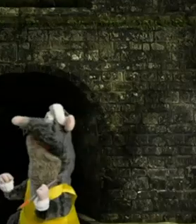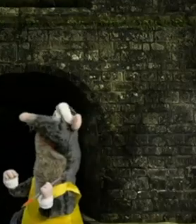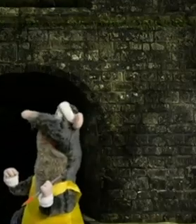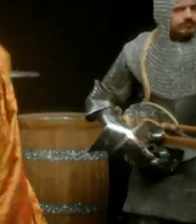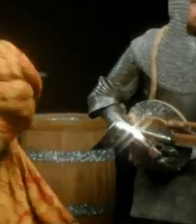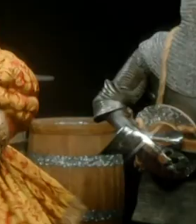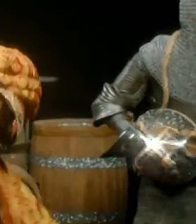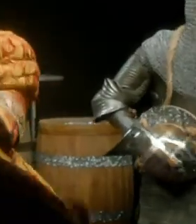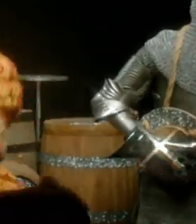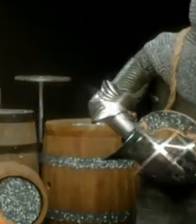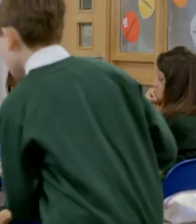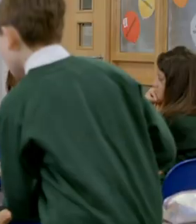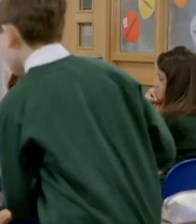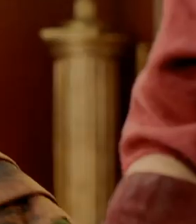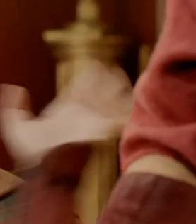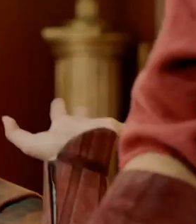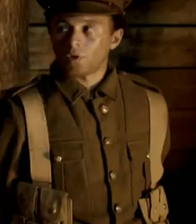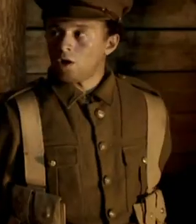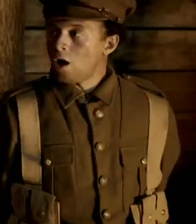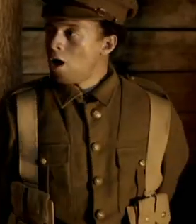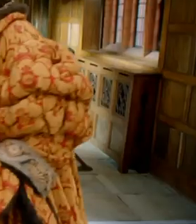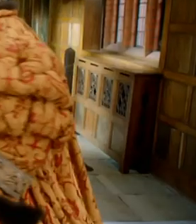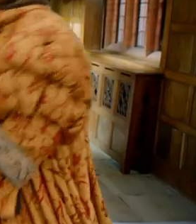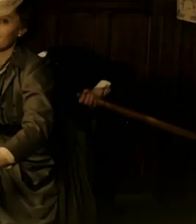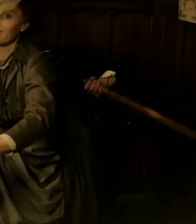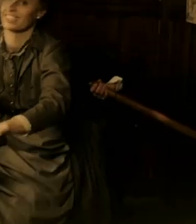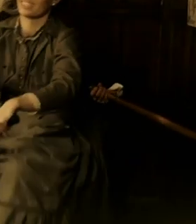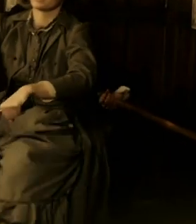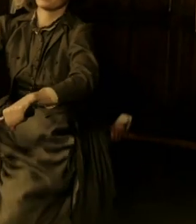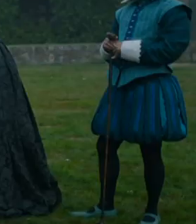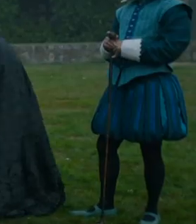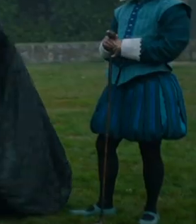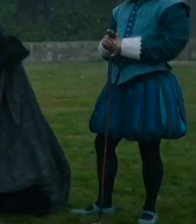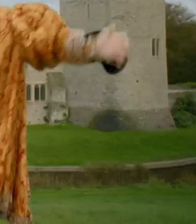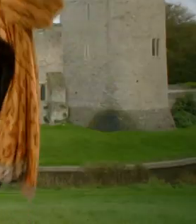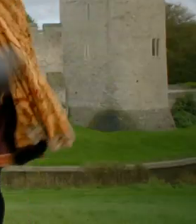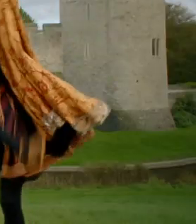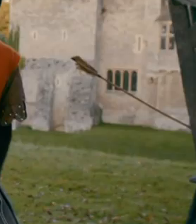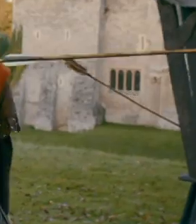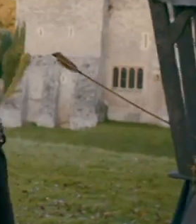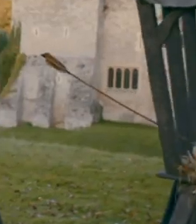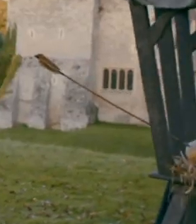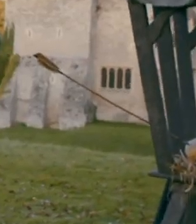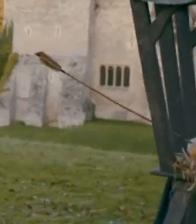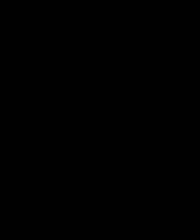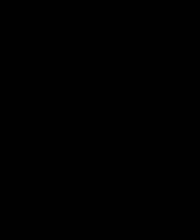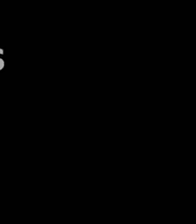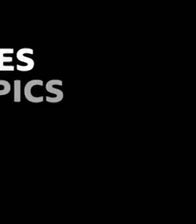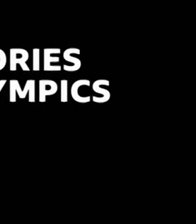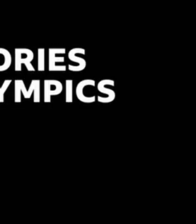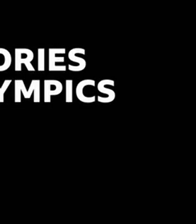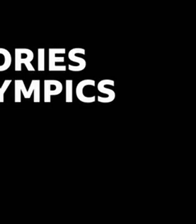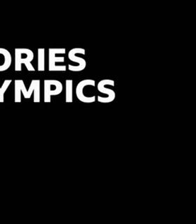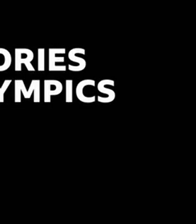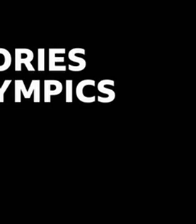already. We've got a lot of work to do. Sporting legends serving comedy gold, I can tell you. Horrible History's Outrageous